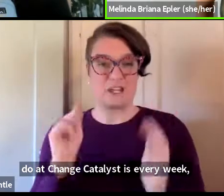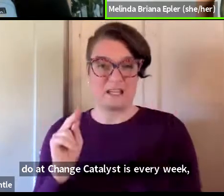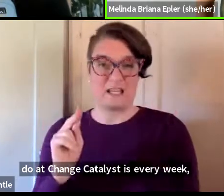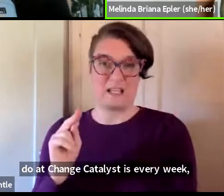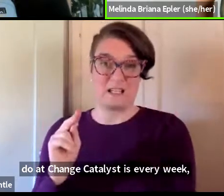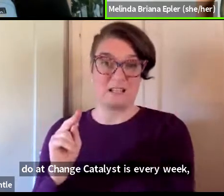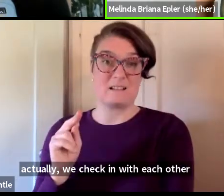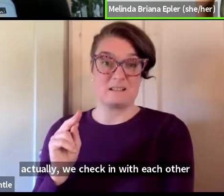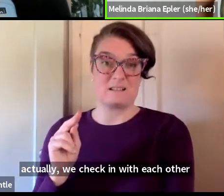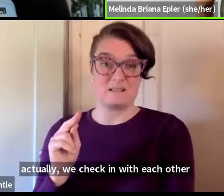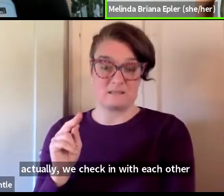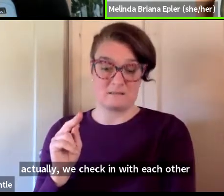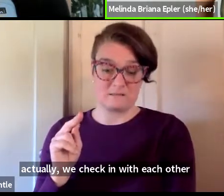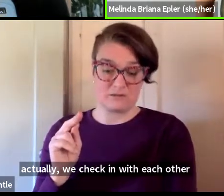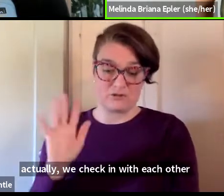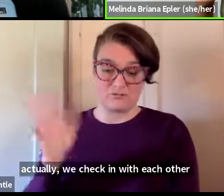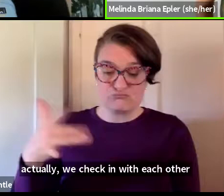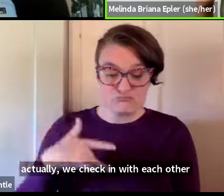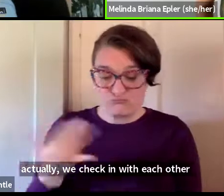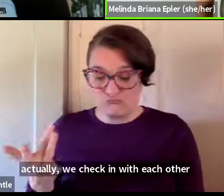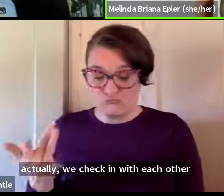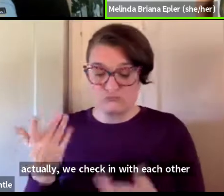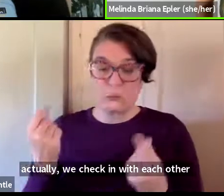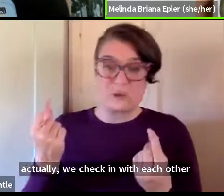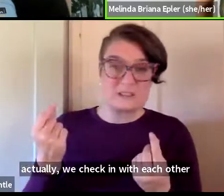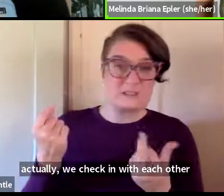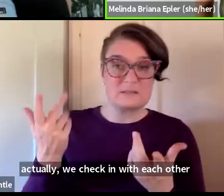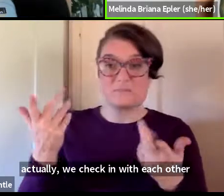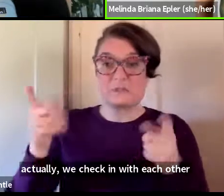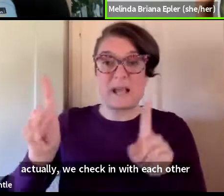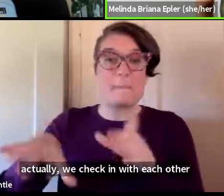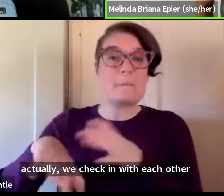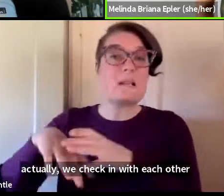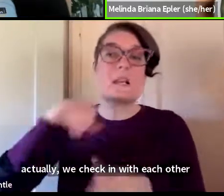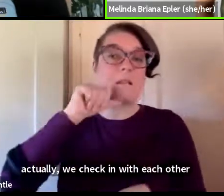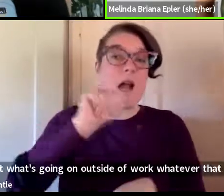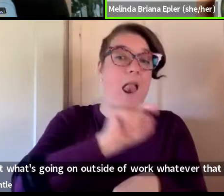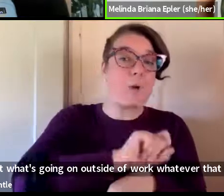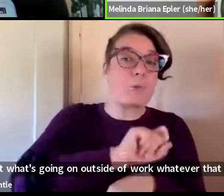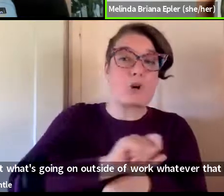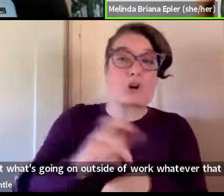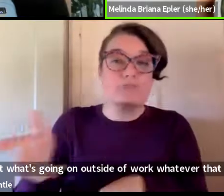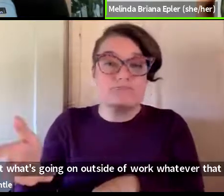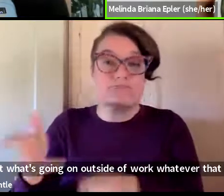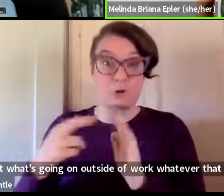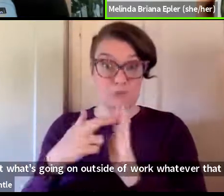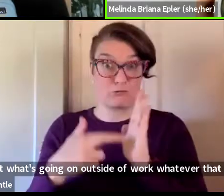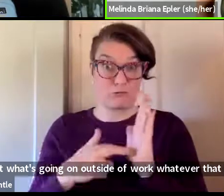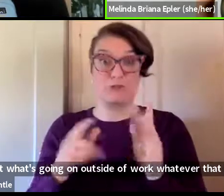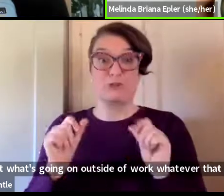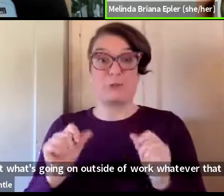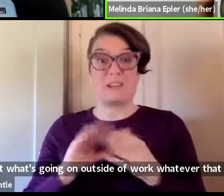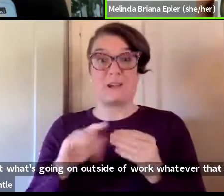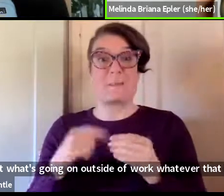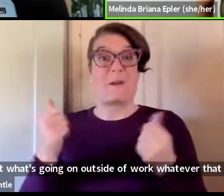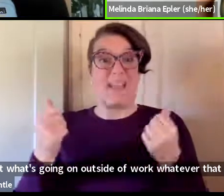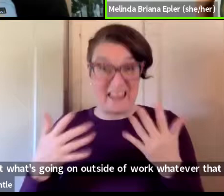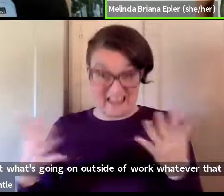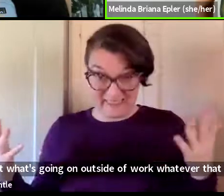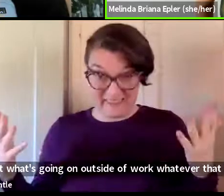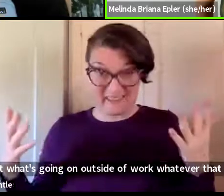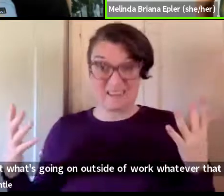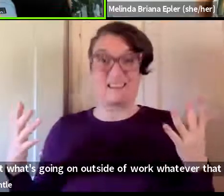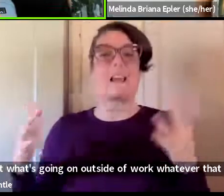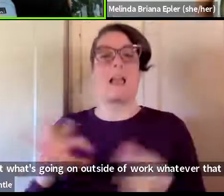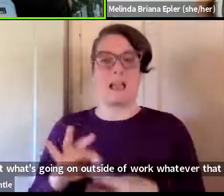about what's going on outside of work, whatever that is. And in the rules are, you can talk about anything that's happening, but it can't be about